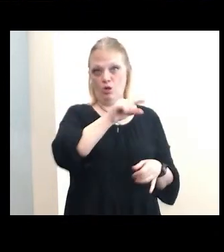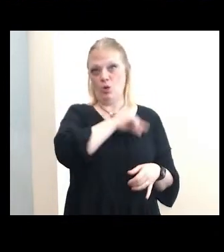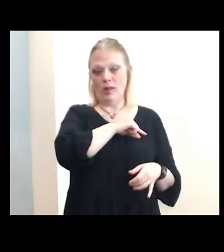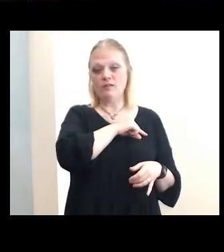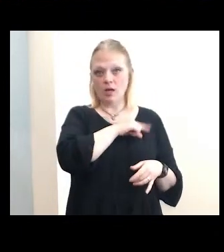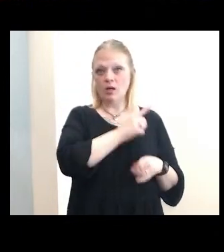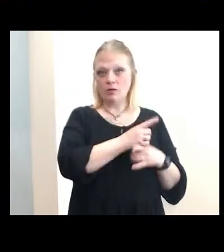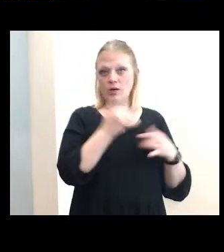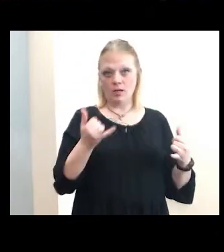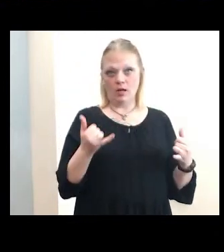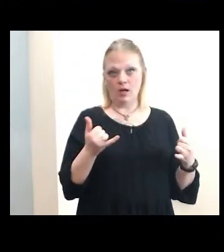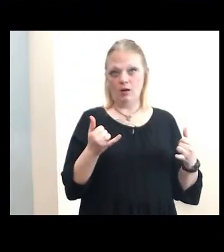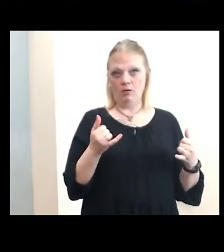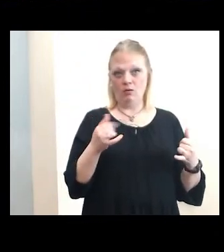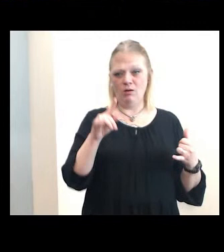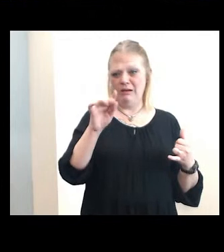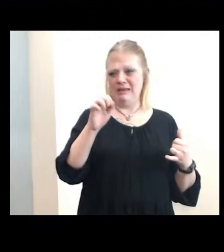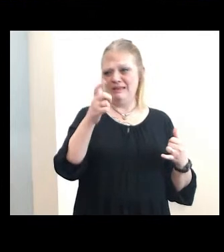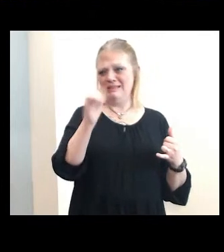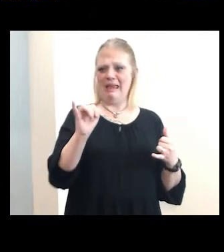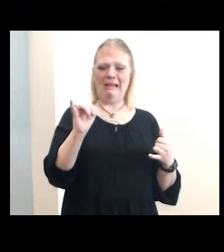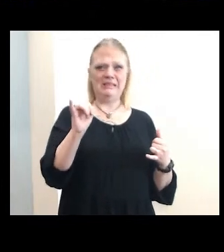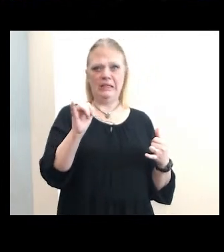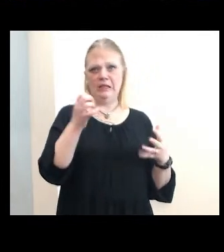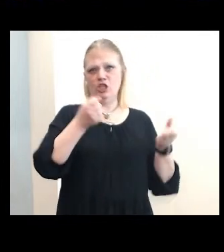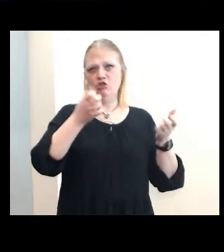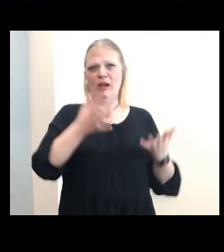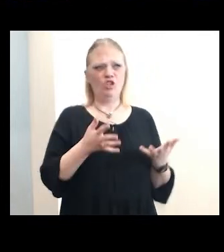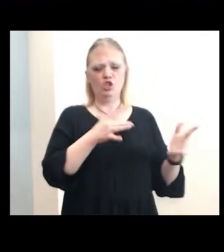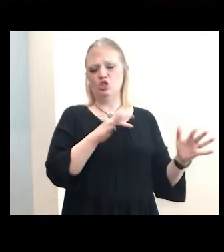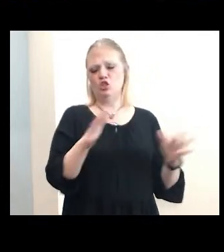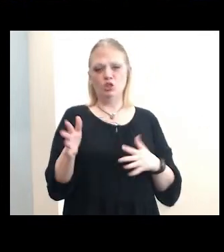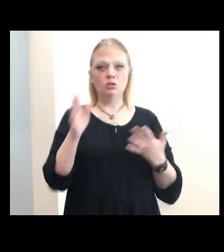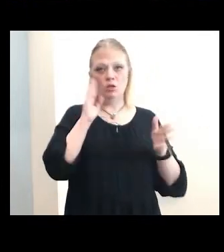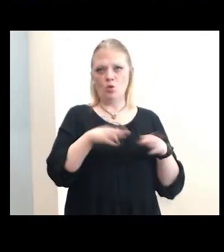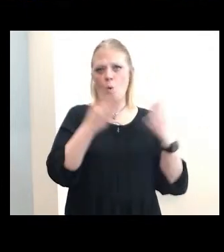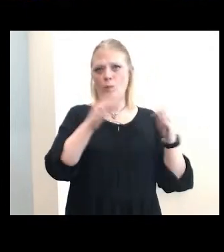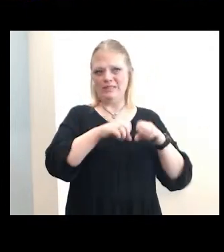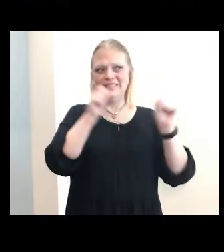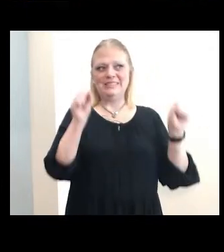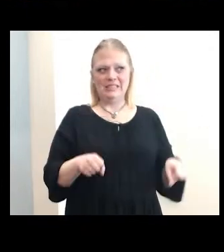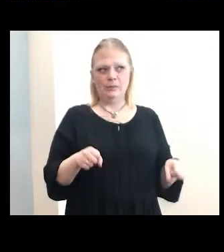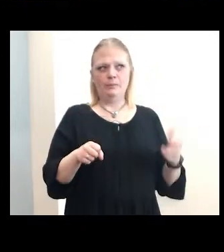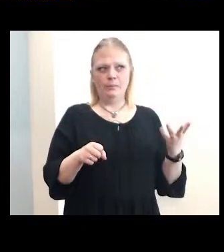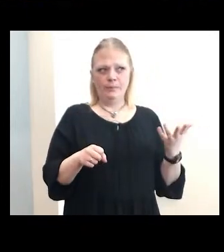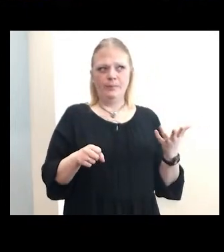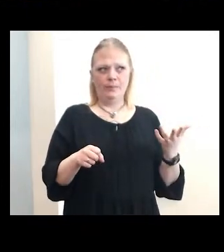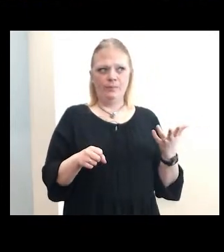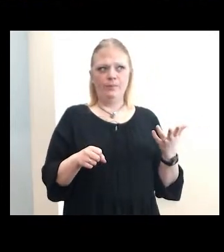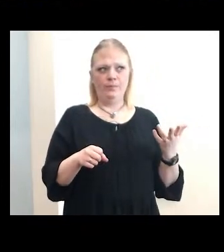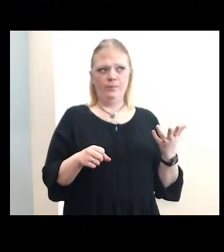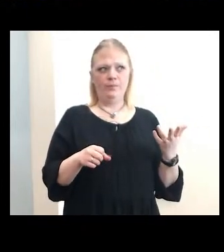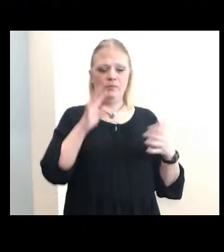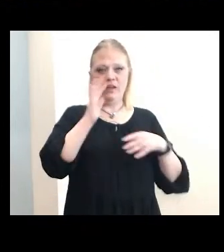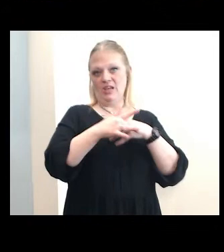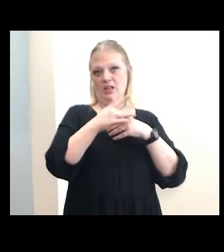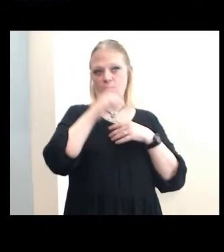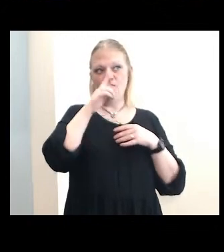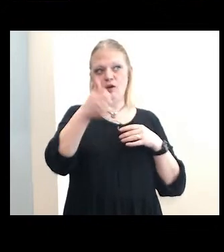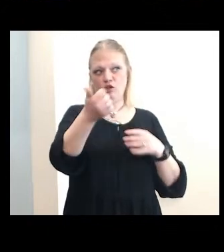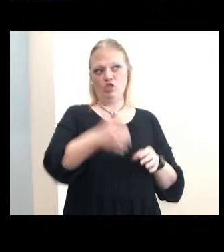right now, taxi cab drivers and the like, but it'll be an open system in which it is available for